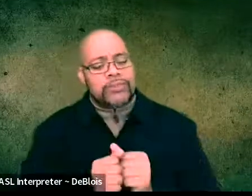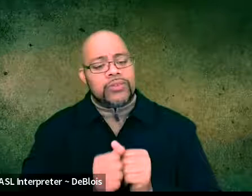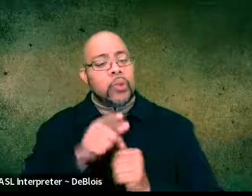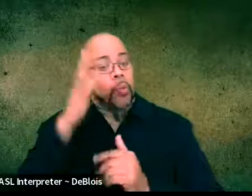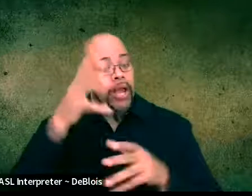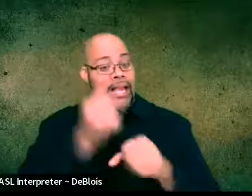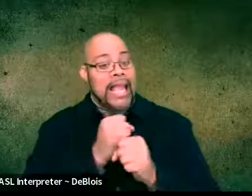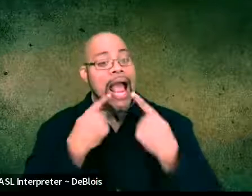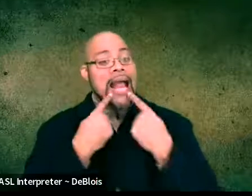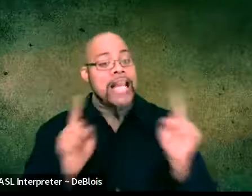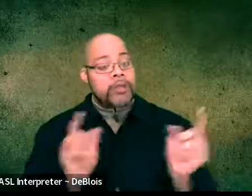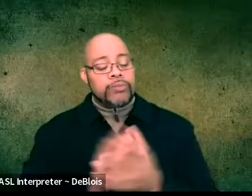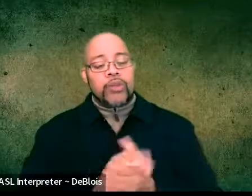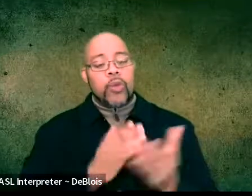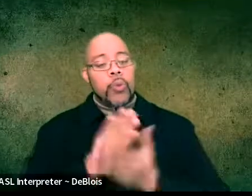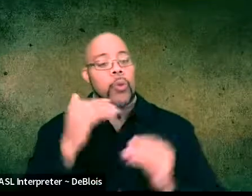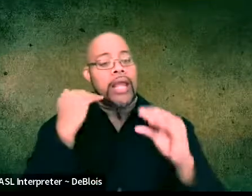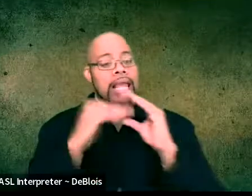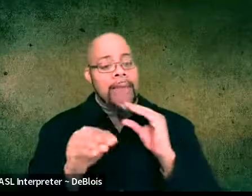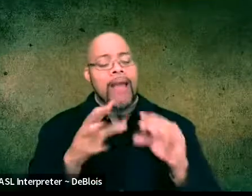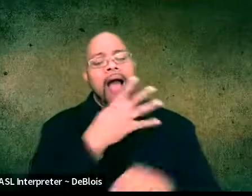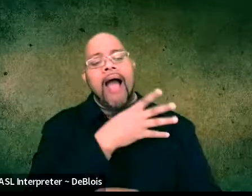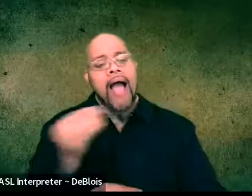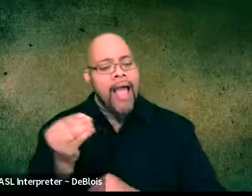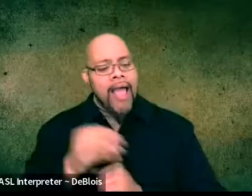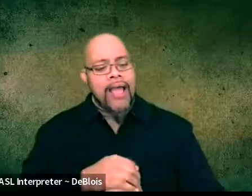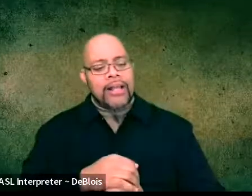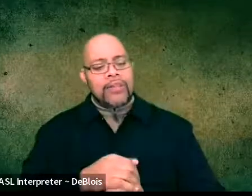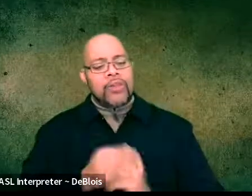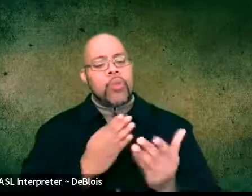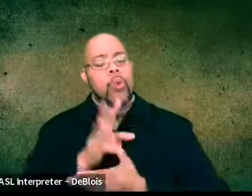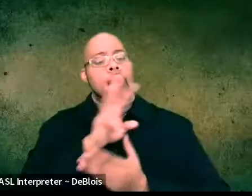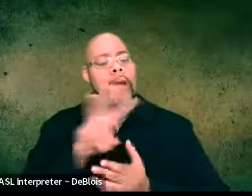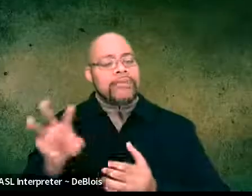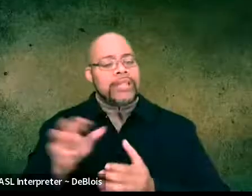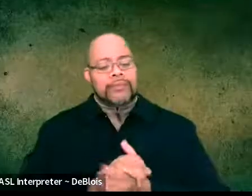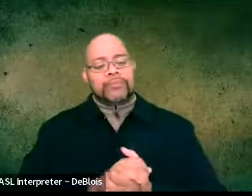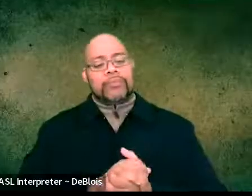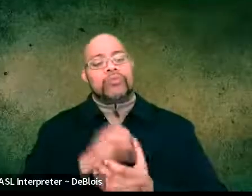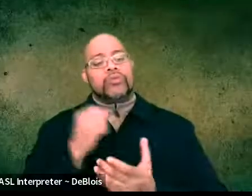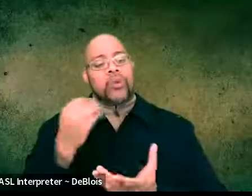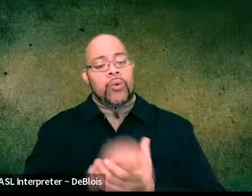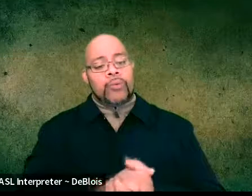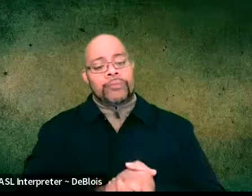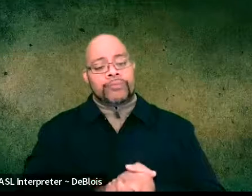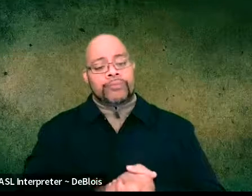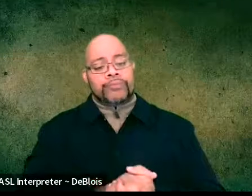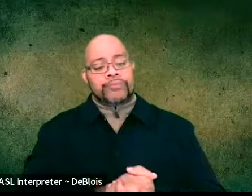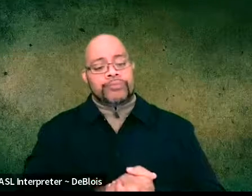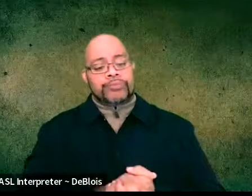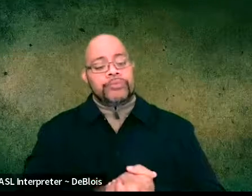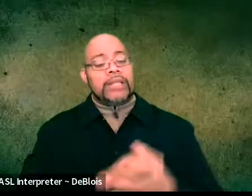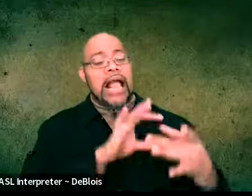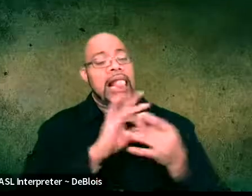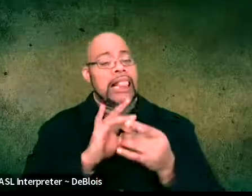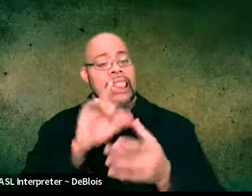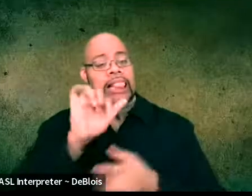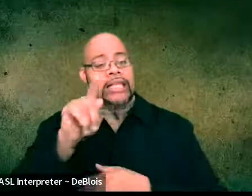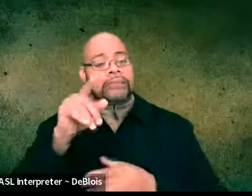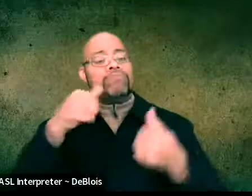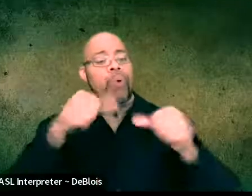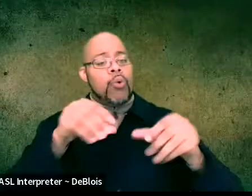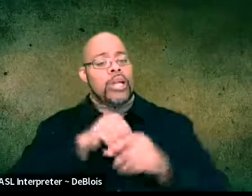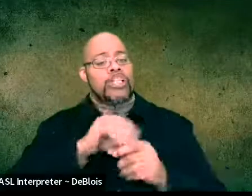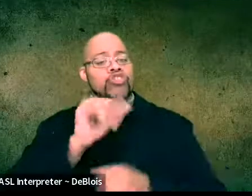get announcements via email and via the website. So the links will be posted inside the